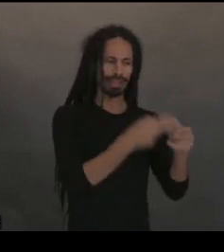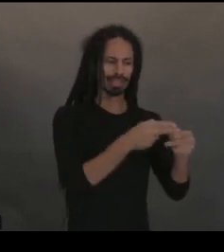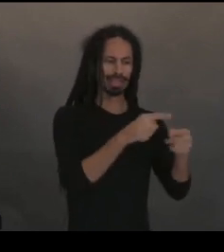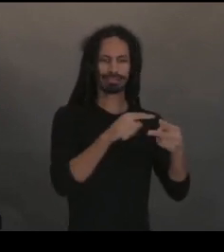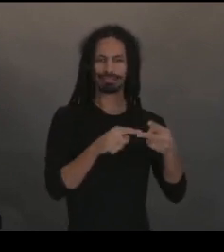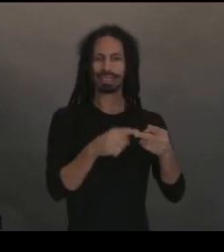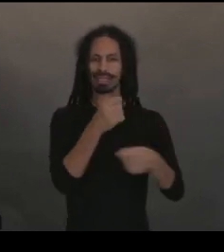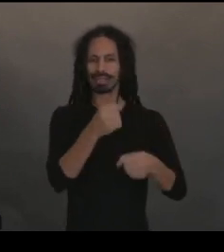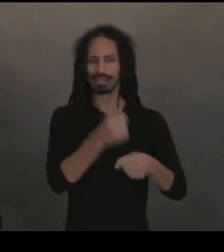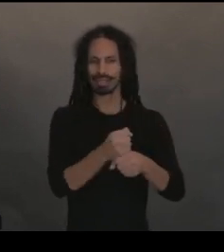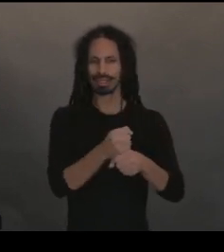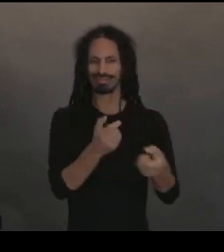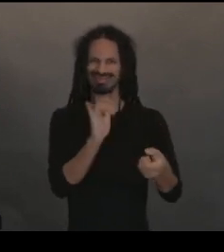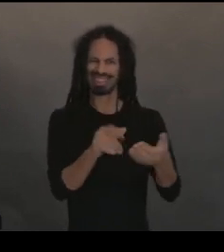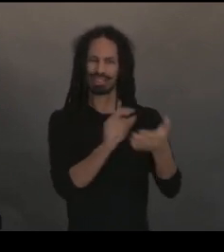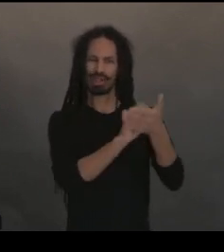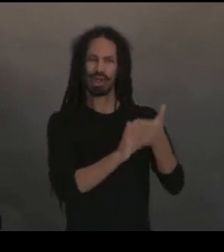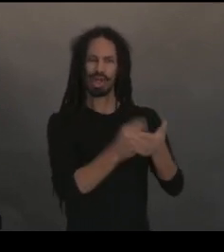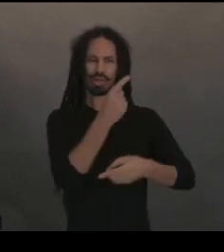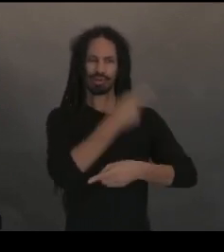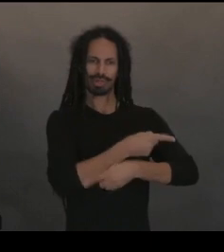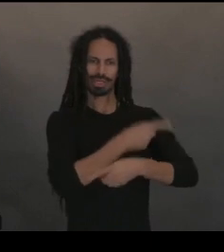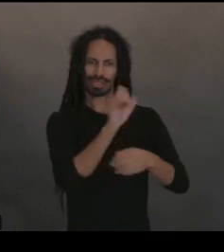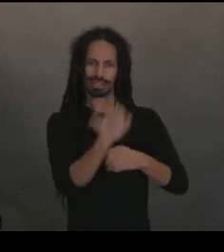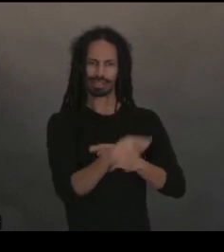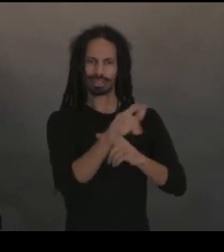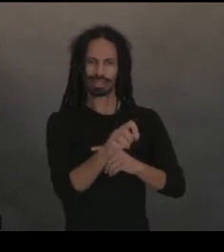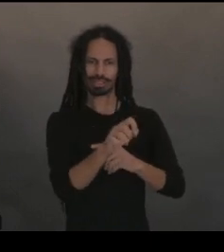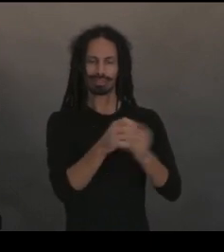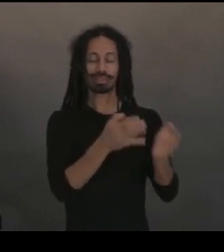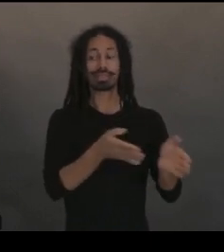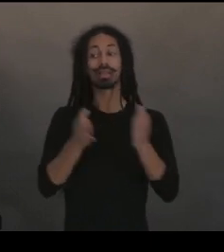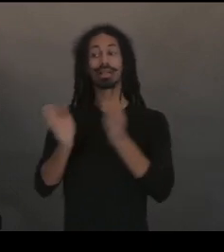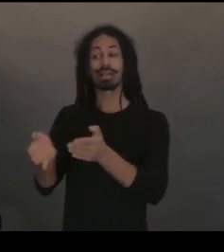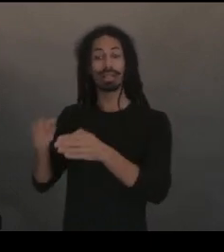author, date, style, APA. But references are more